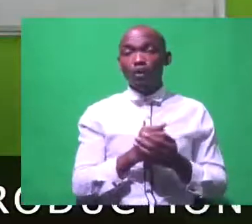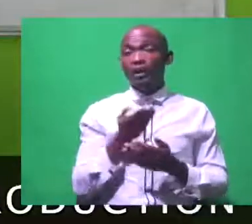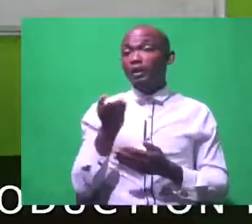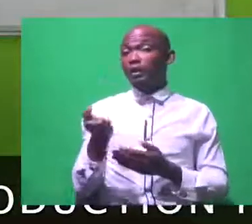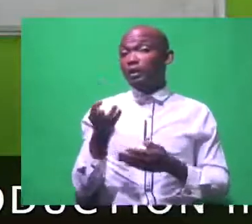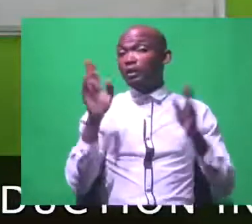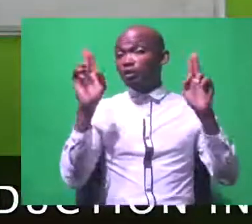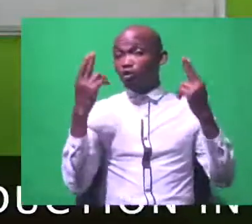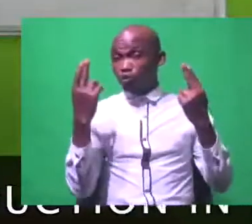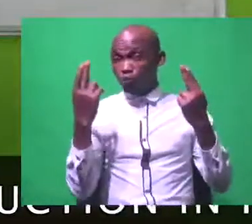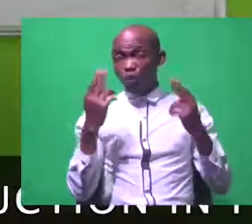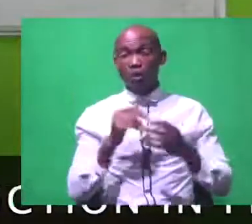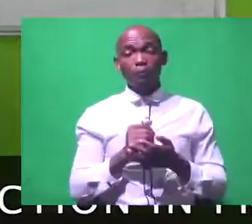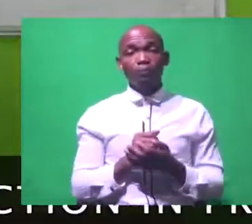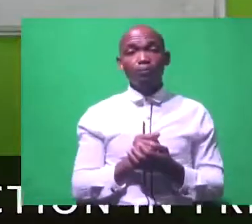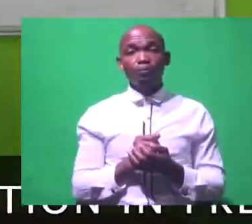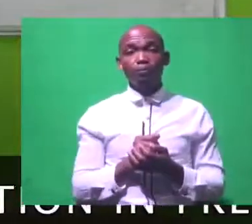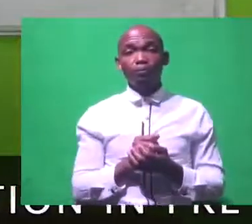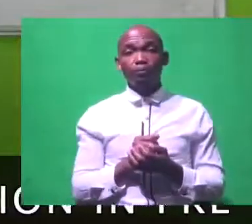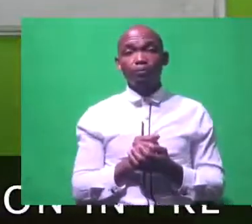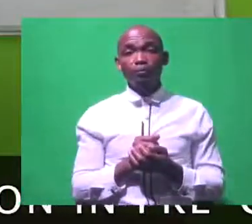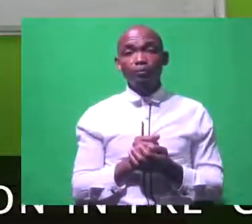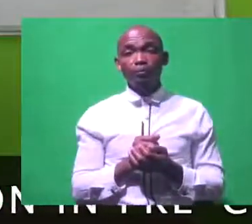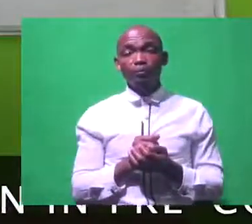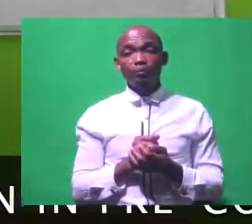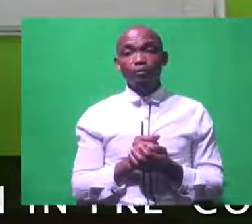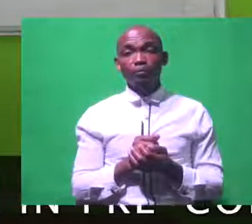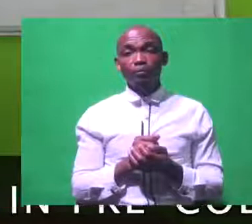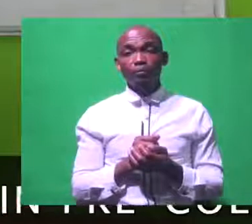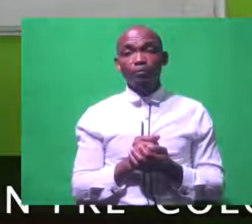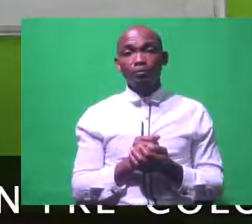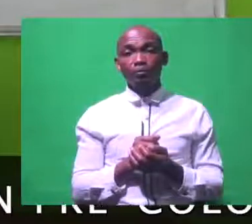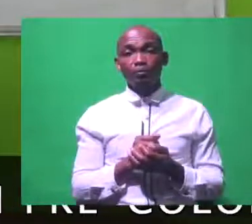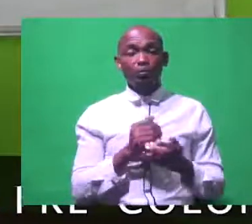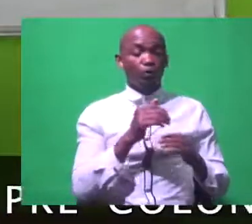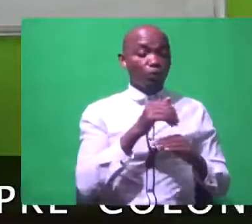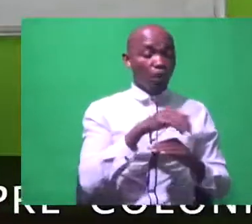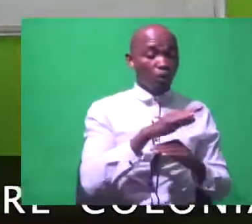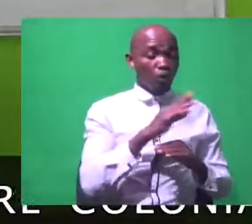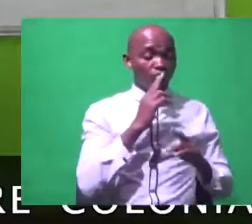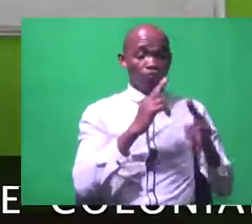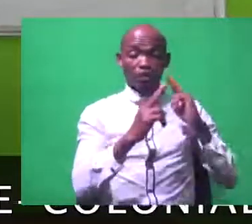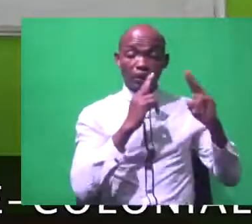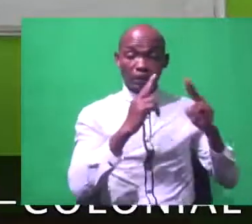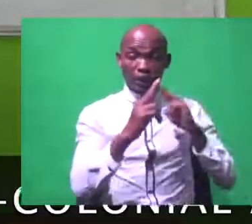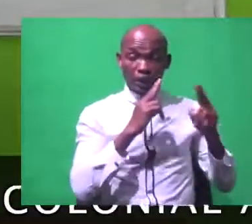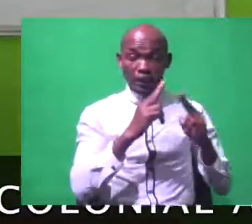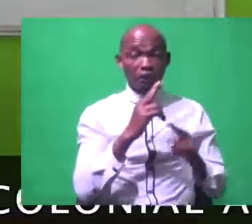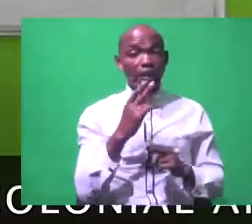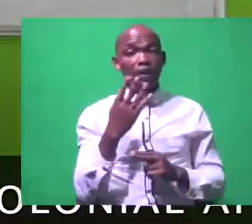In this topic, we are going to discuss the types of